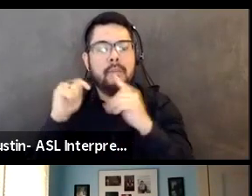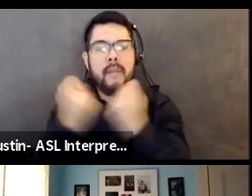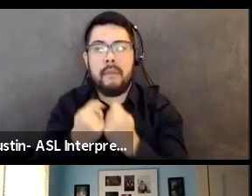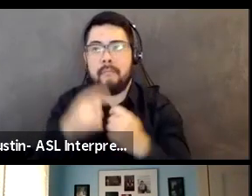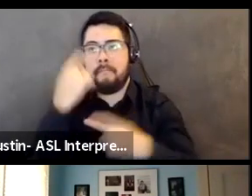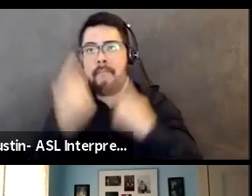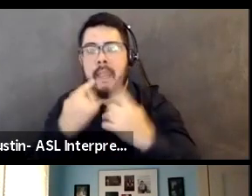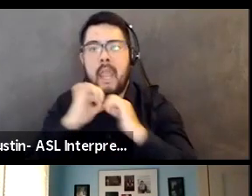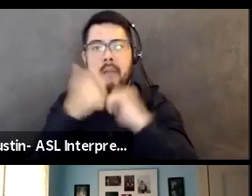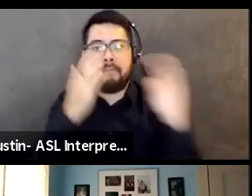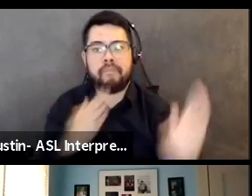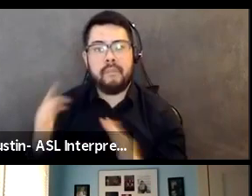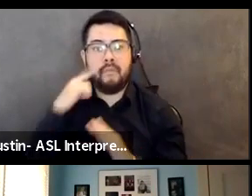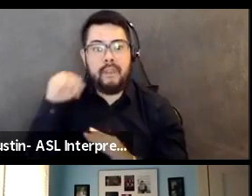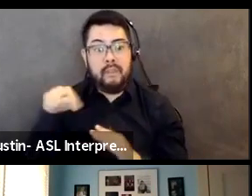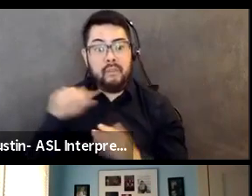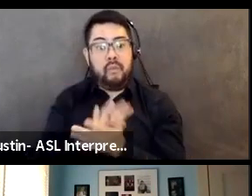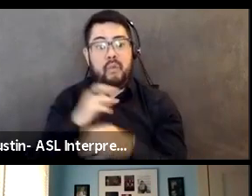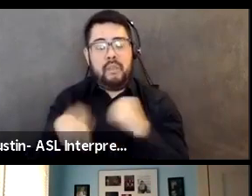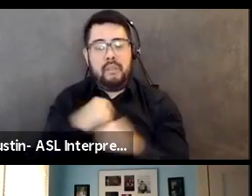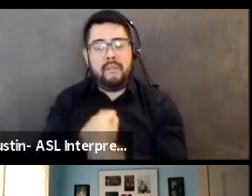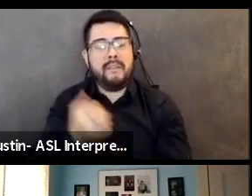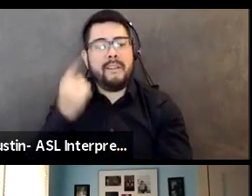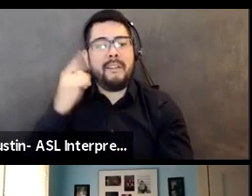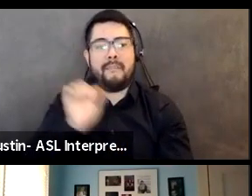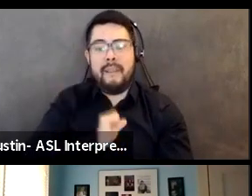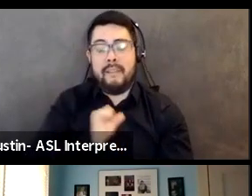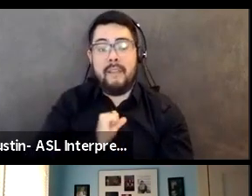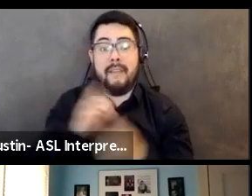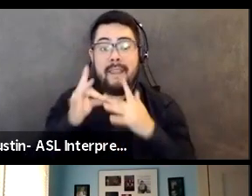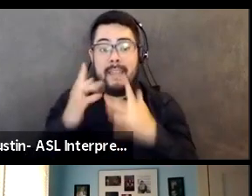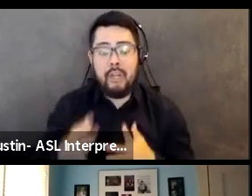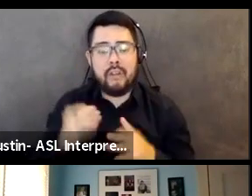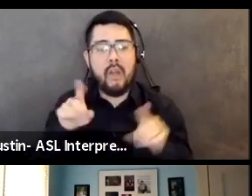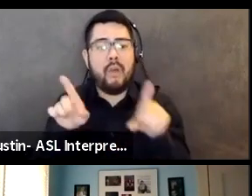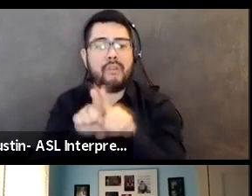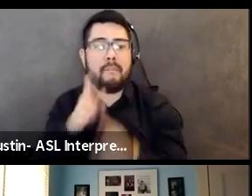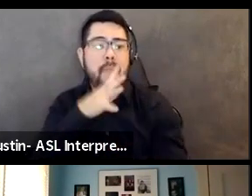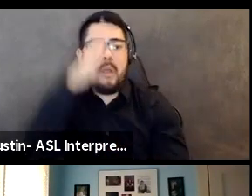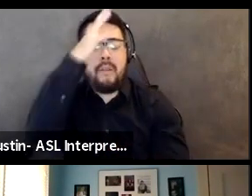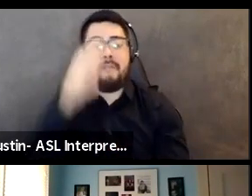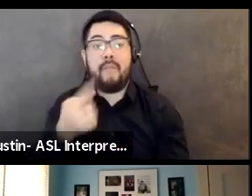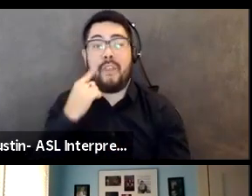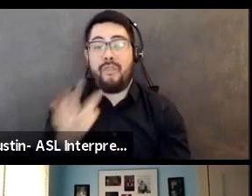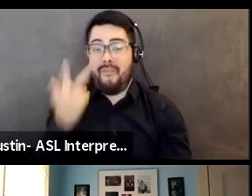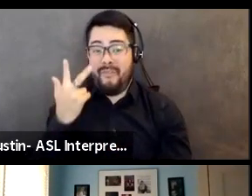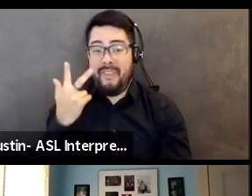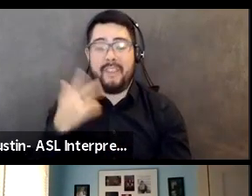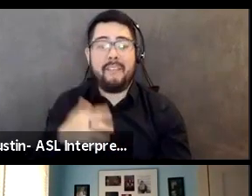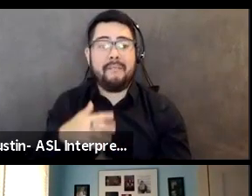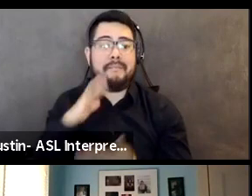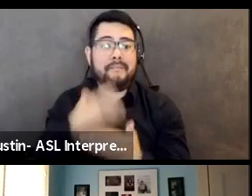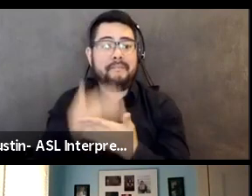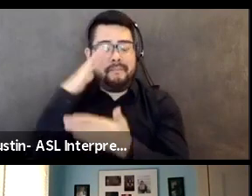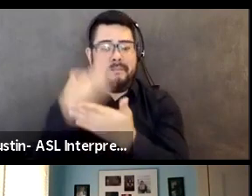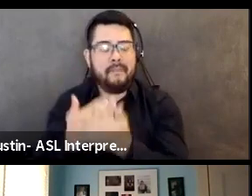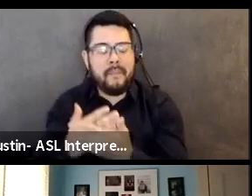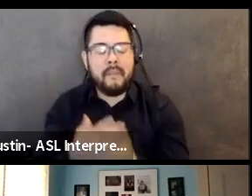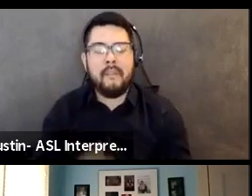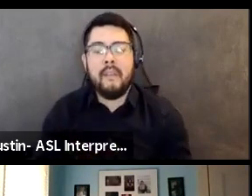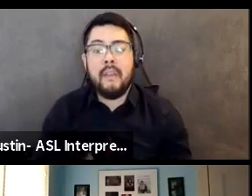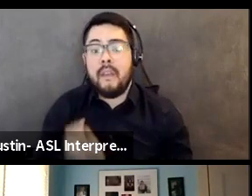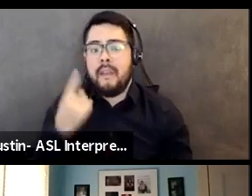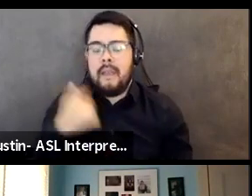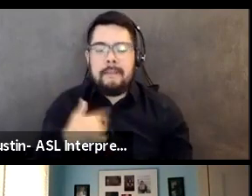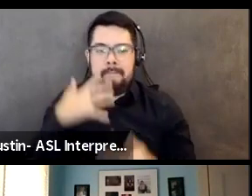coming school year as both a charter school leader and a parent to three children enrolled at cps schools i really appreciate that fact i have heard an